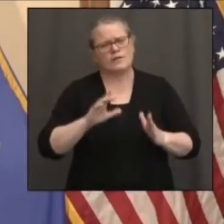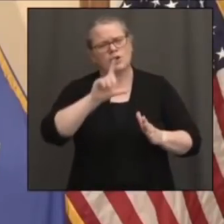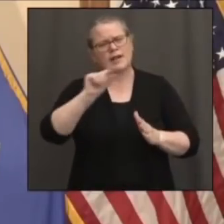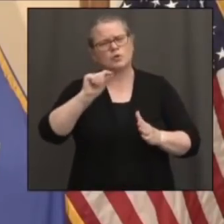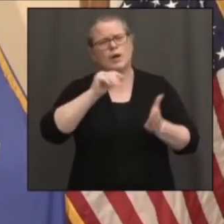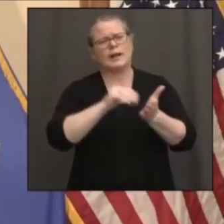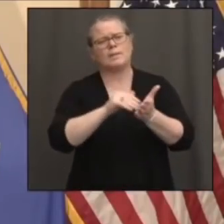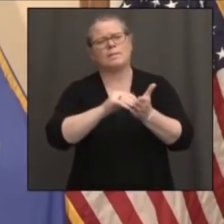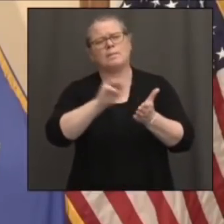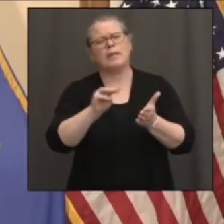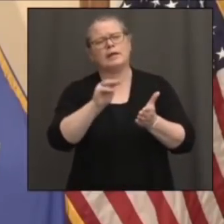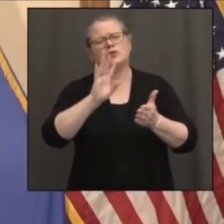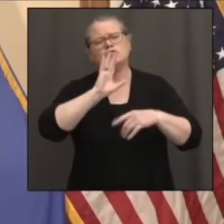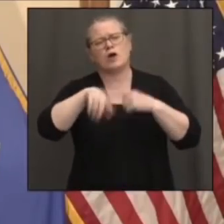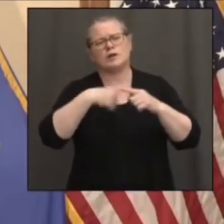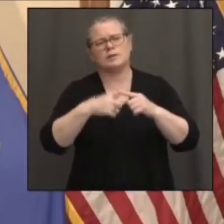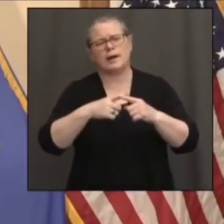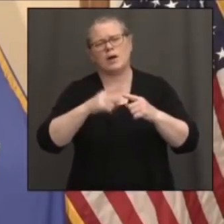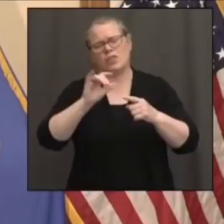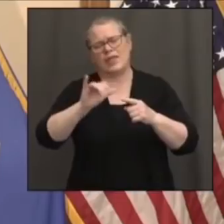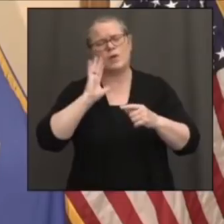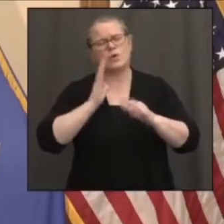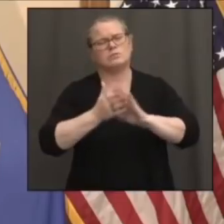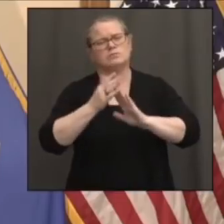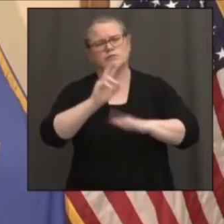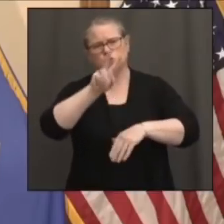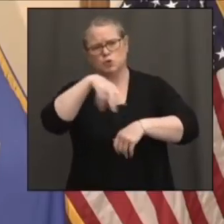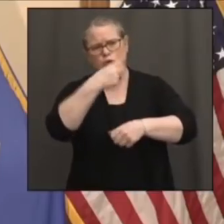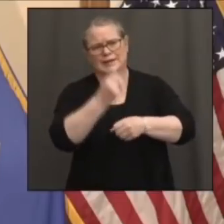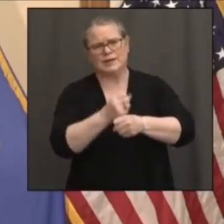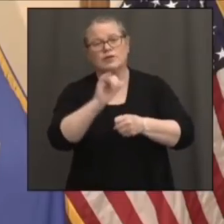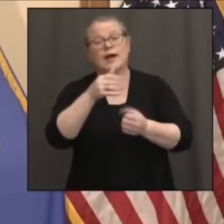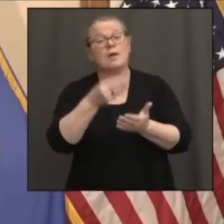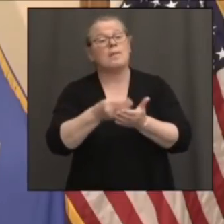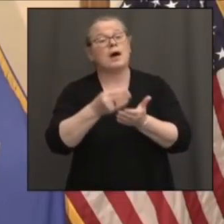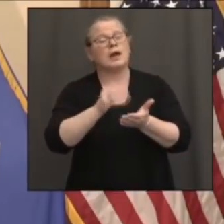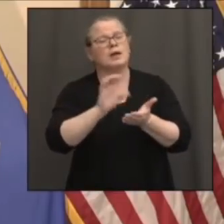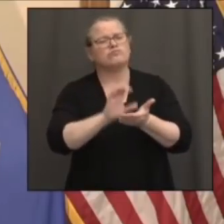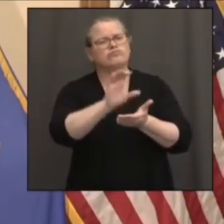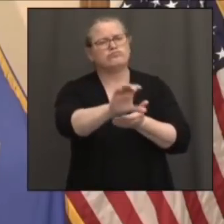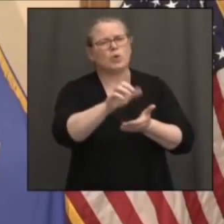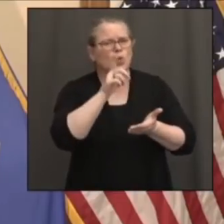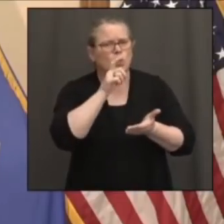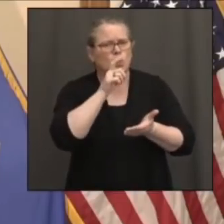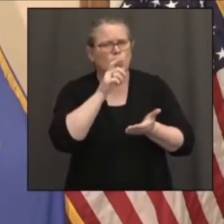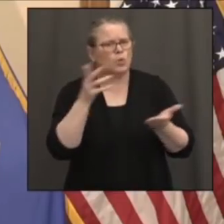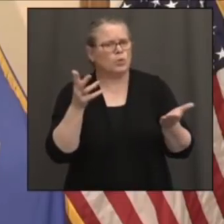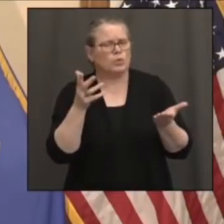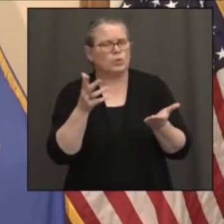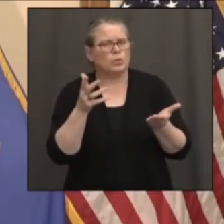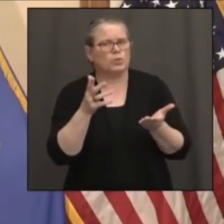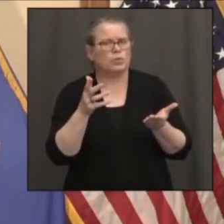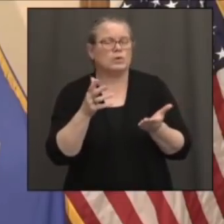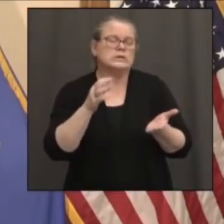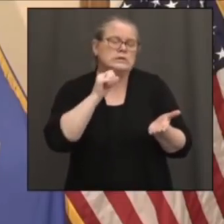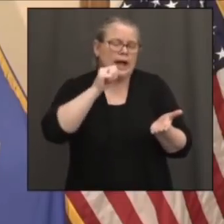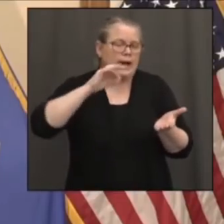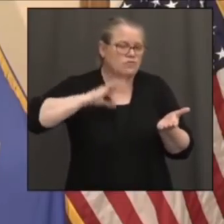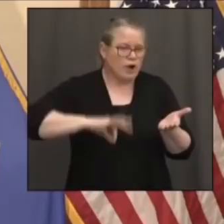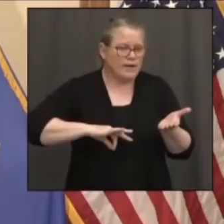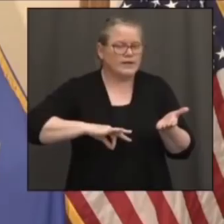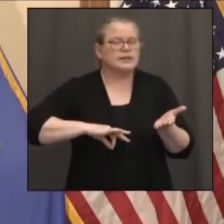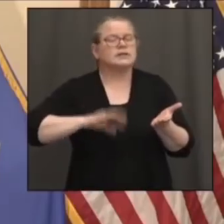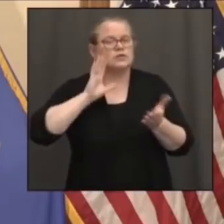you describe a little bit more in detail where that's going and who you envision being the recipients? A lot of, obviously, the nonprofits in the state